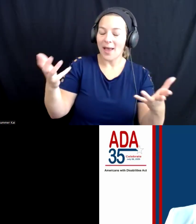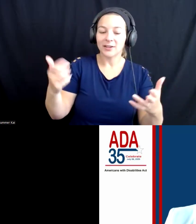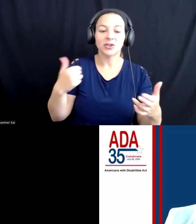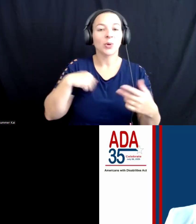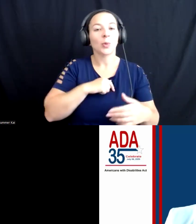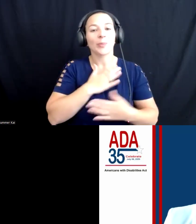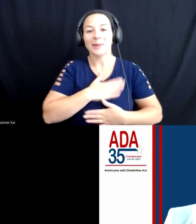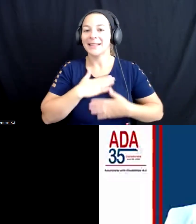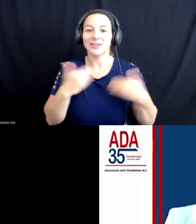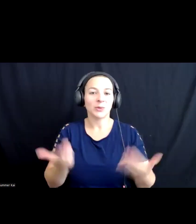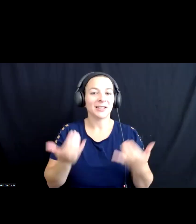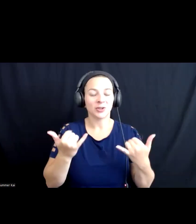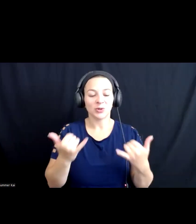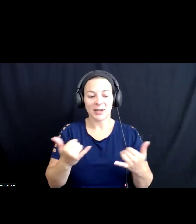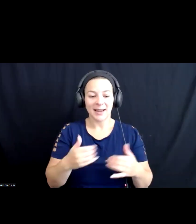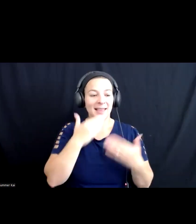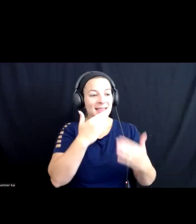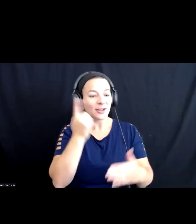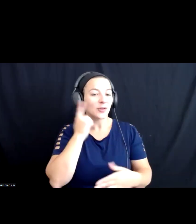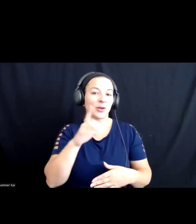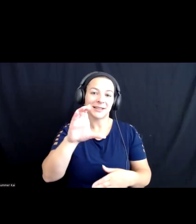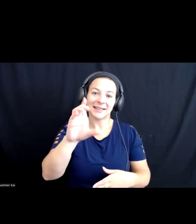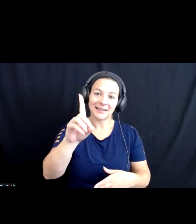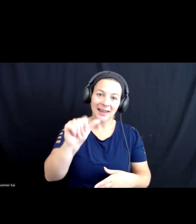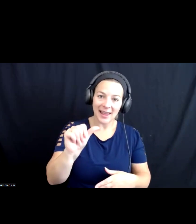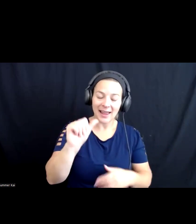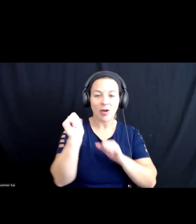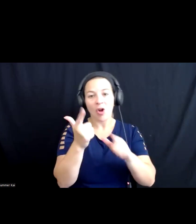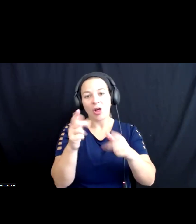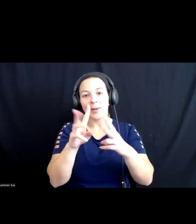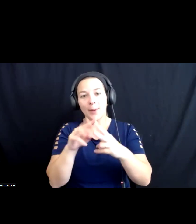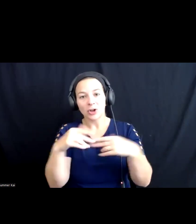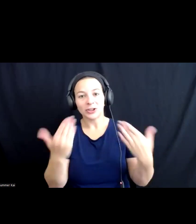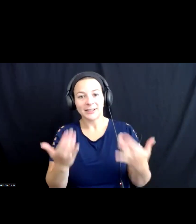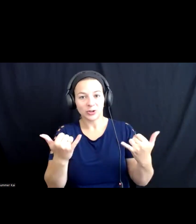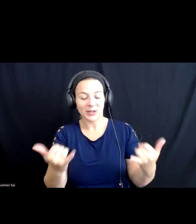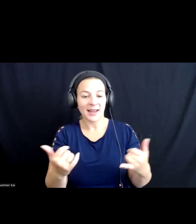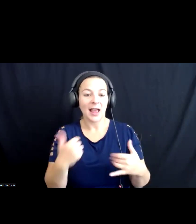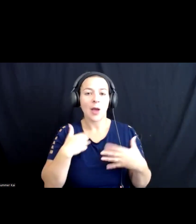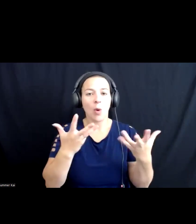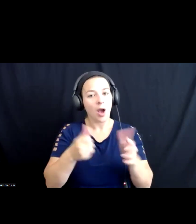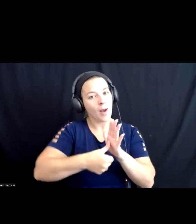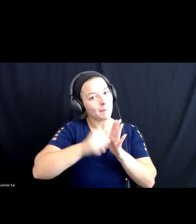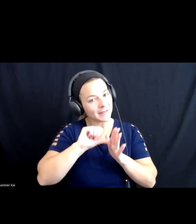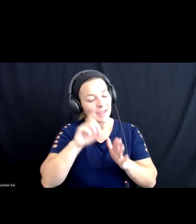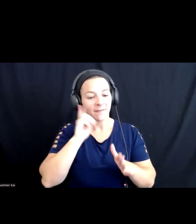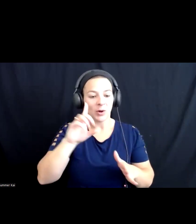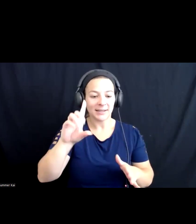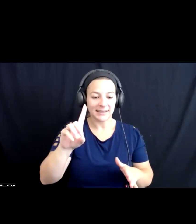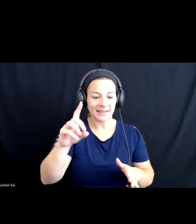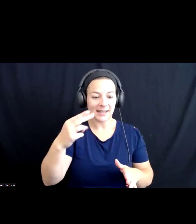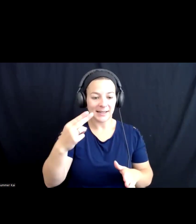to be here at DHCS. Thank you to CDA and, of course, all the partners here. I want to emphasize for DHCS,